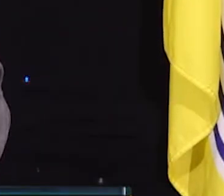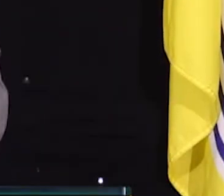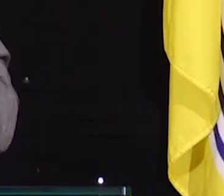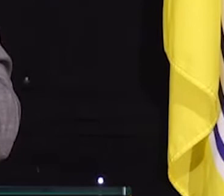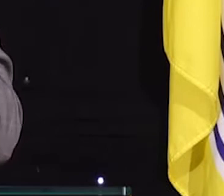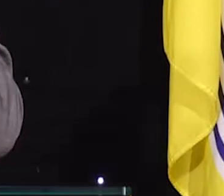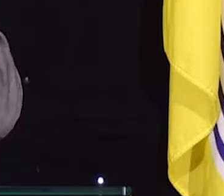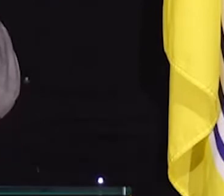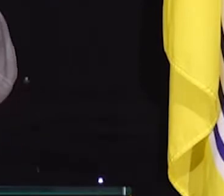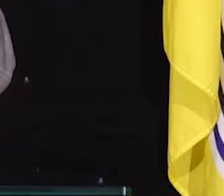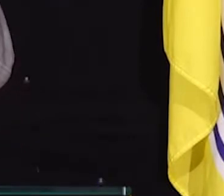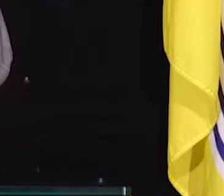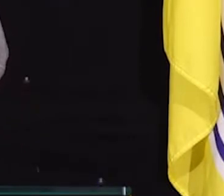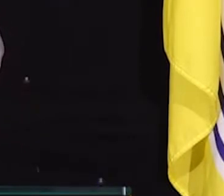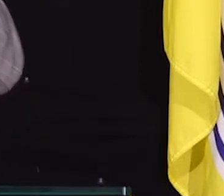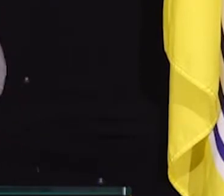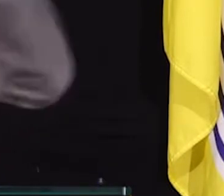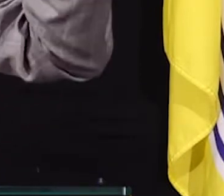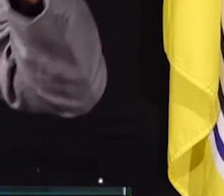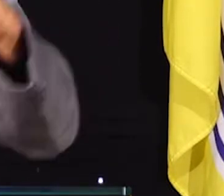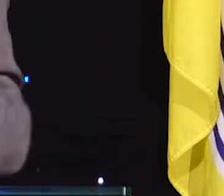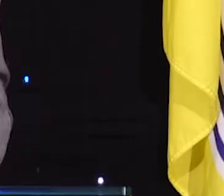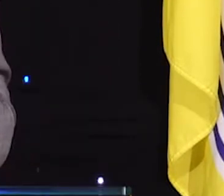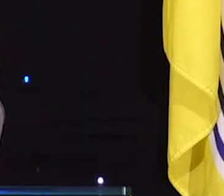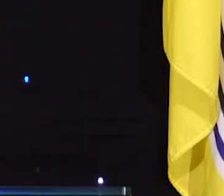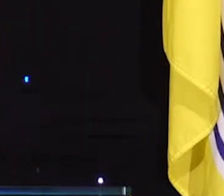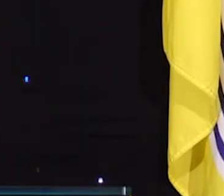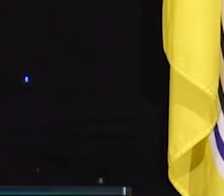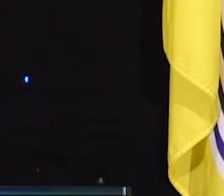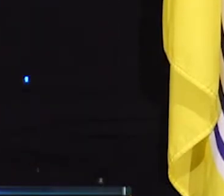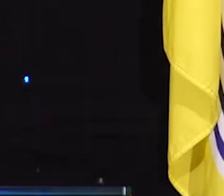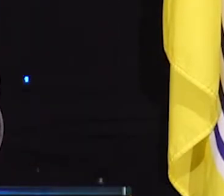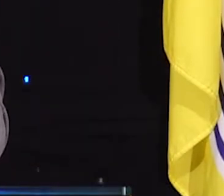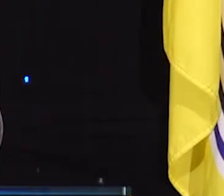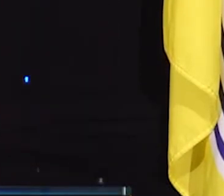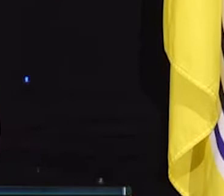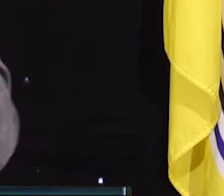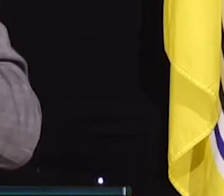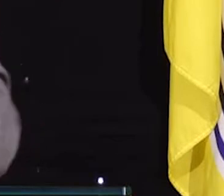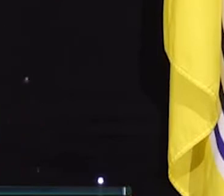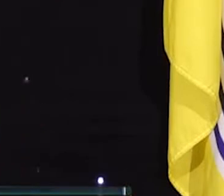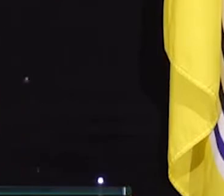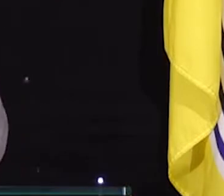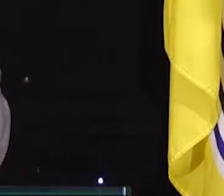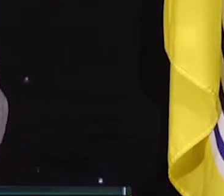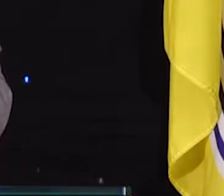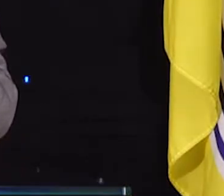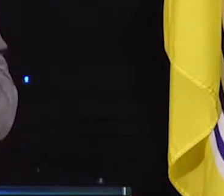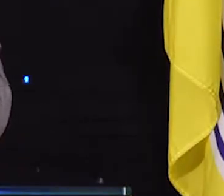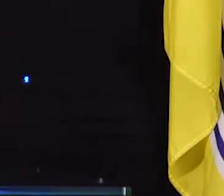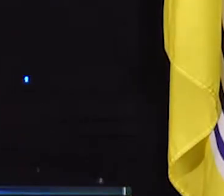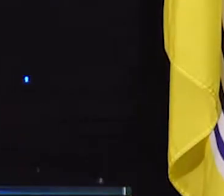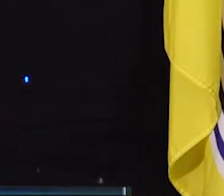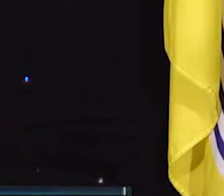church member. He is not looking for titles. He is looking for certain men and certain women.